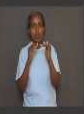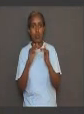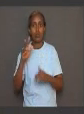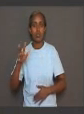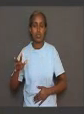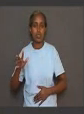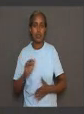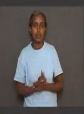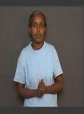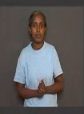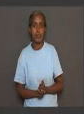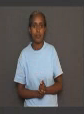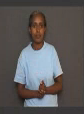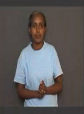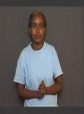3.